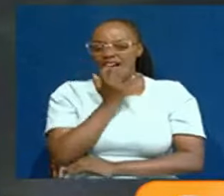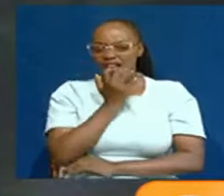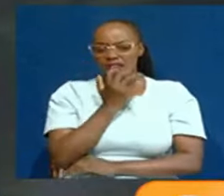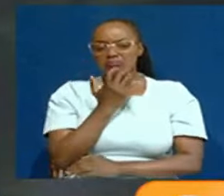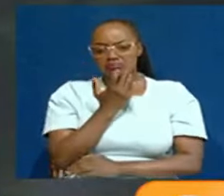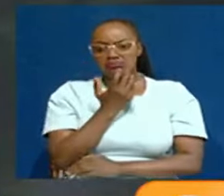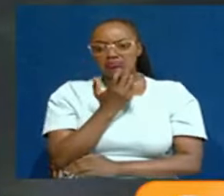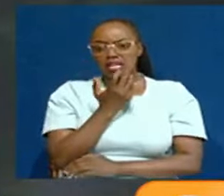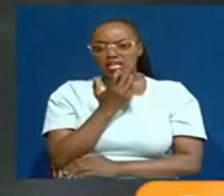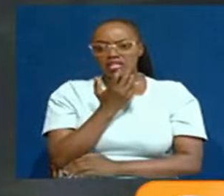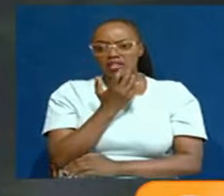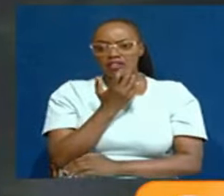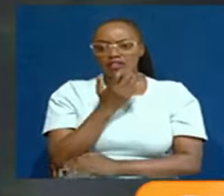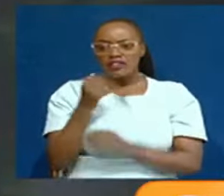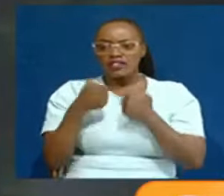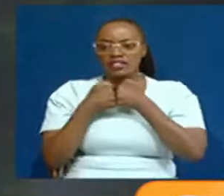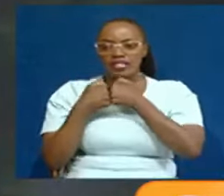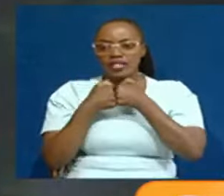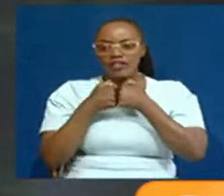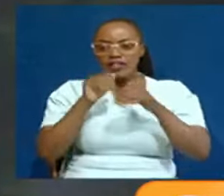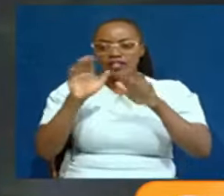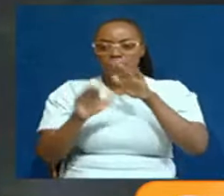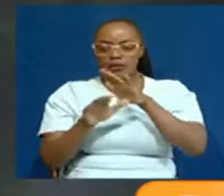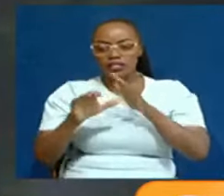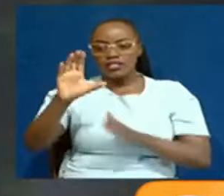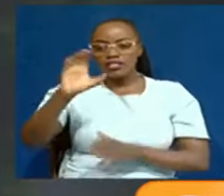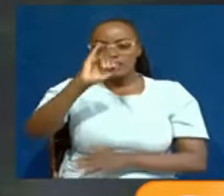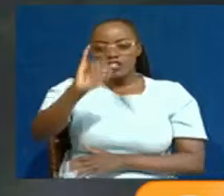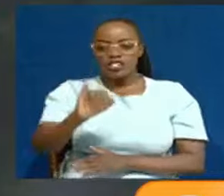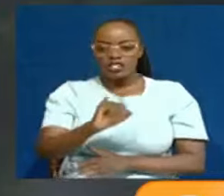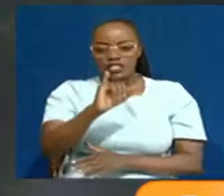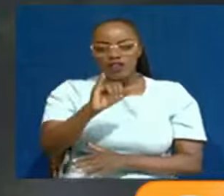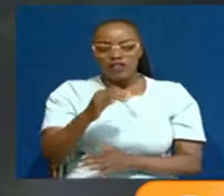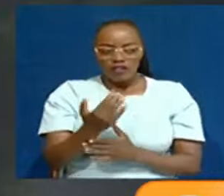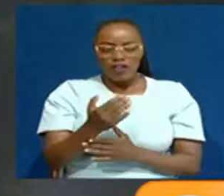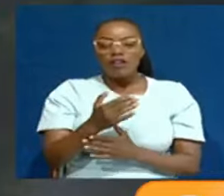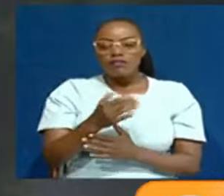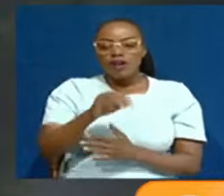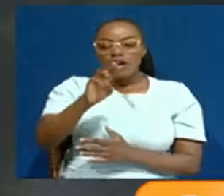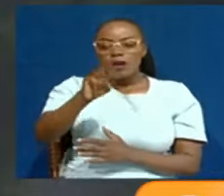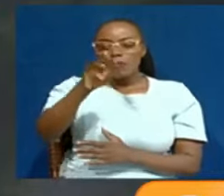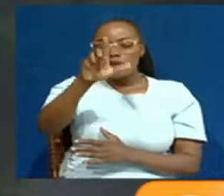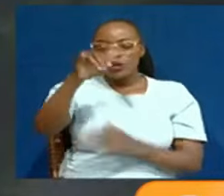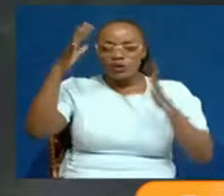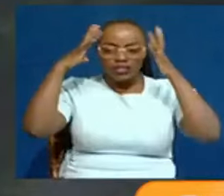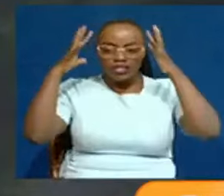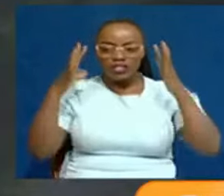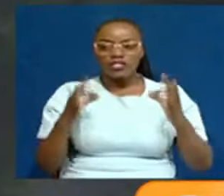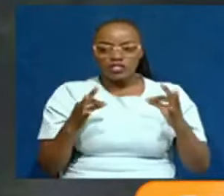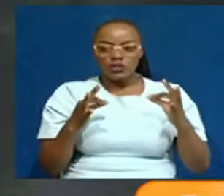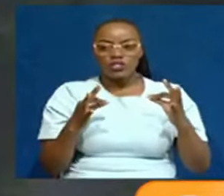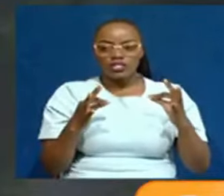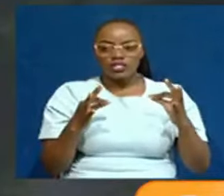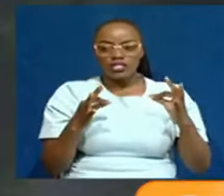Gachagua, challenging Deputy Chief Justice Philomena Mwilu's decision to